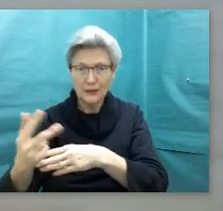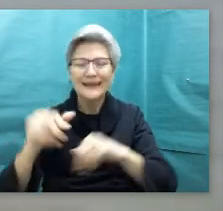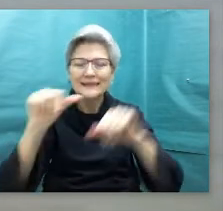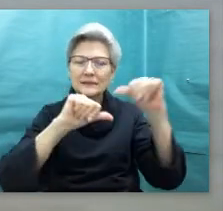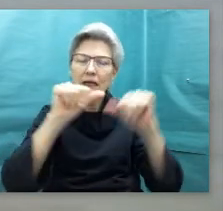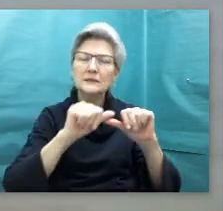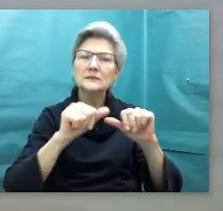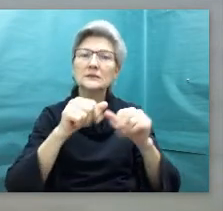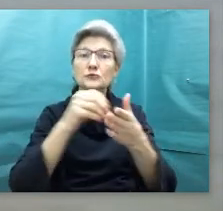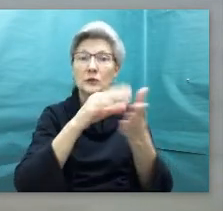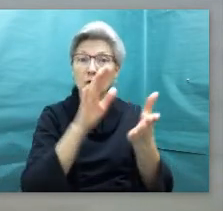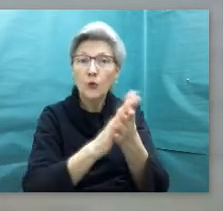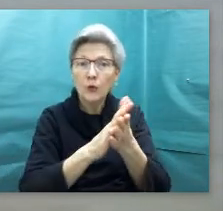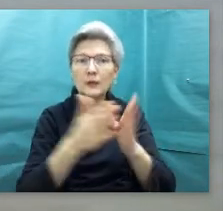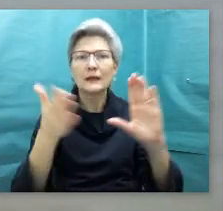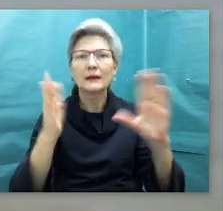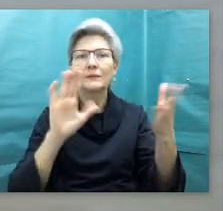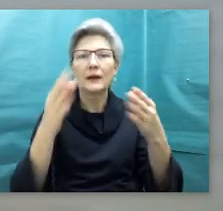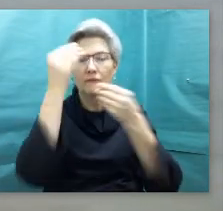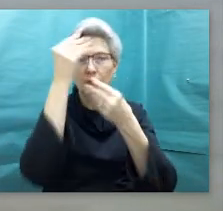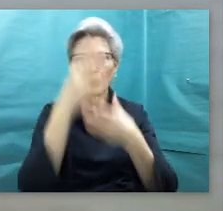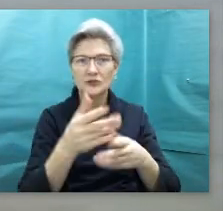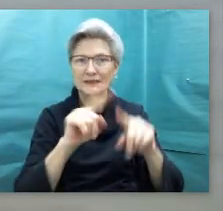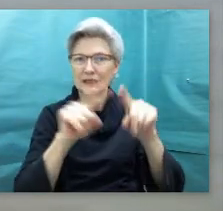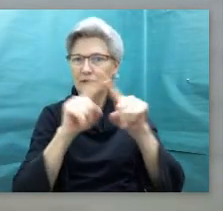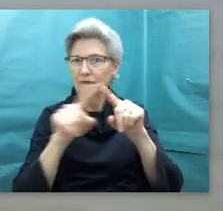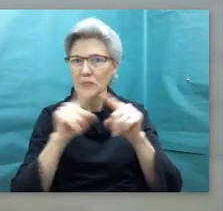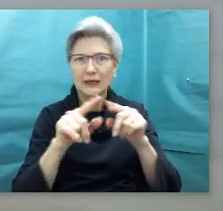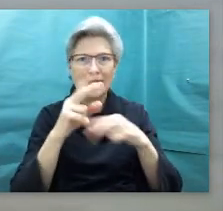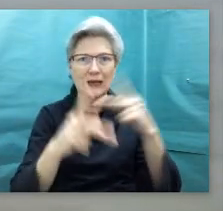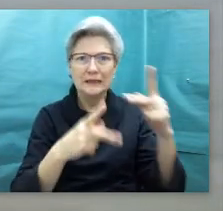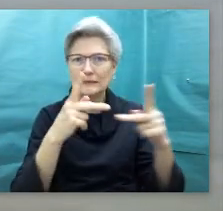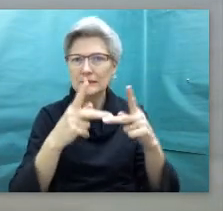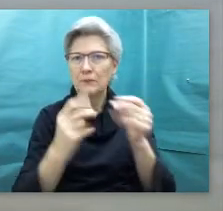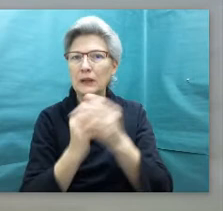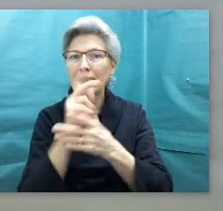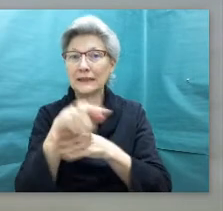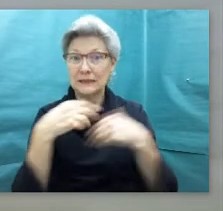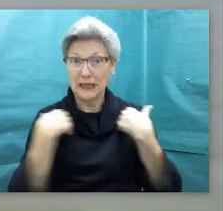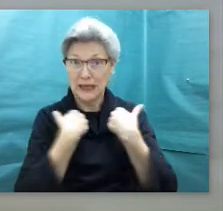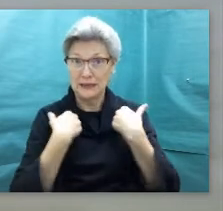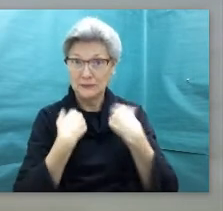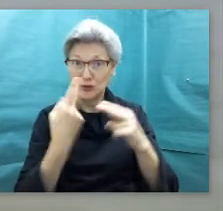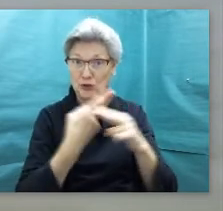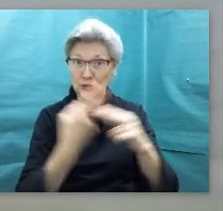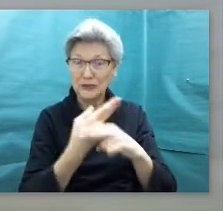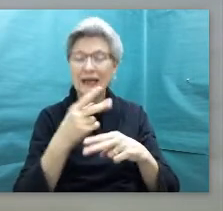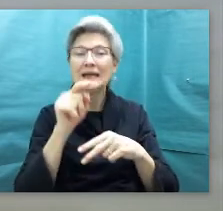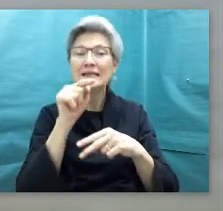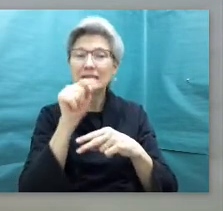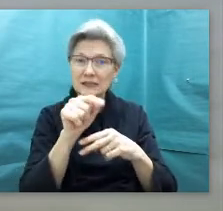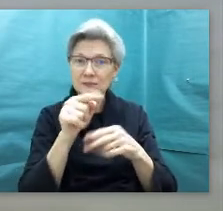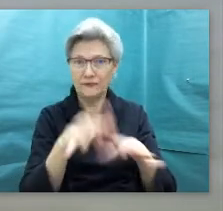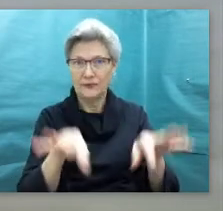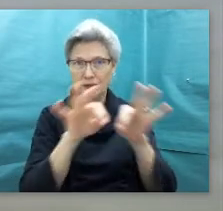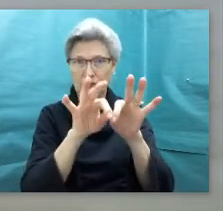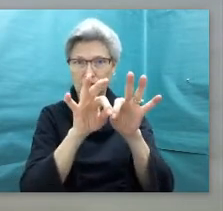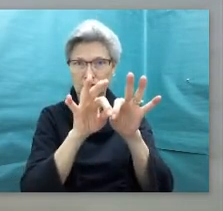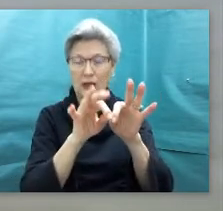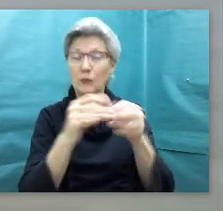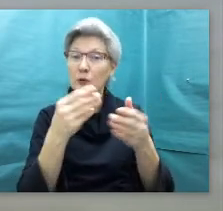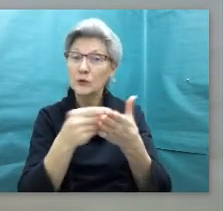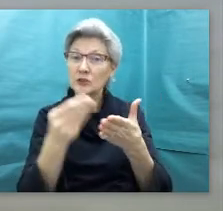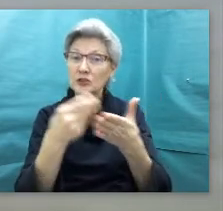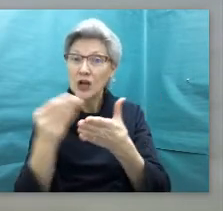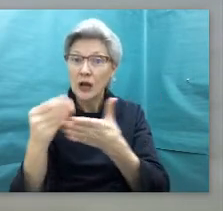information about different species of plants and animals, all using decimal values. And lastly, when we're shopping, we can compare money